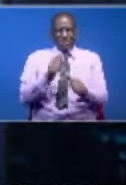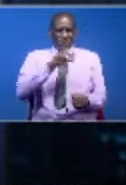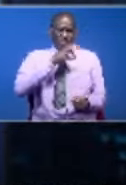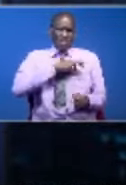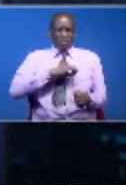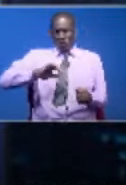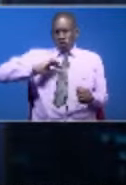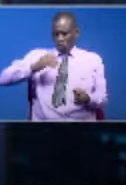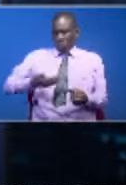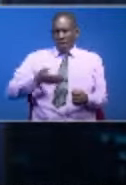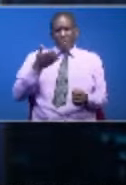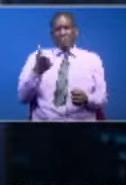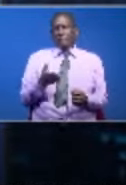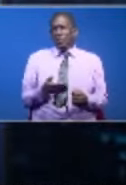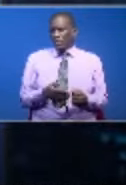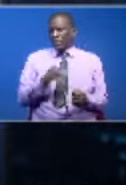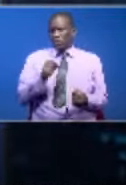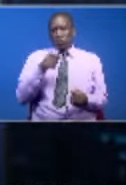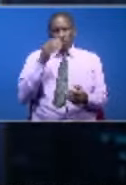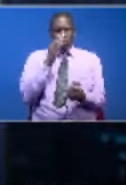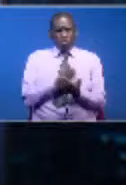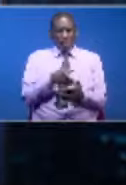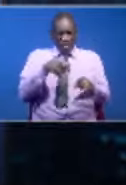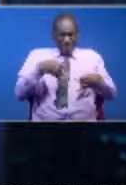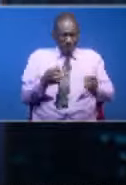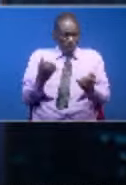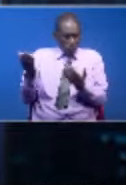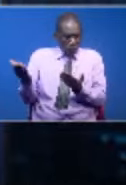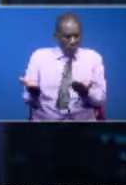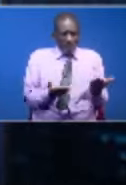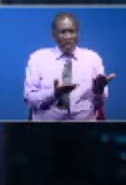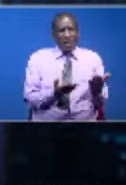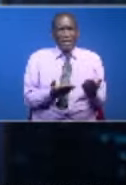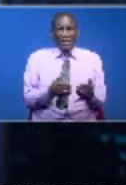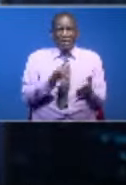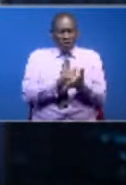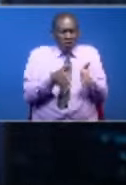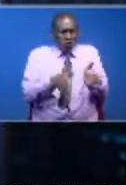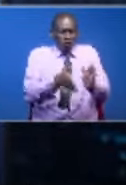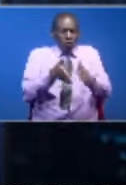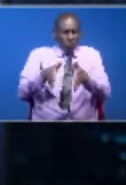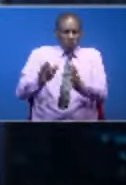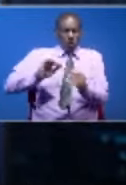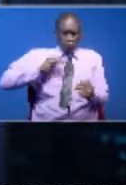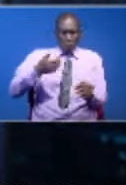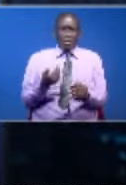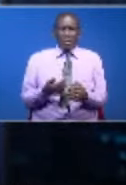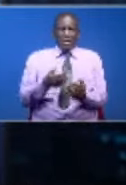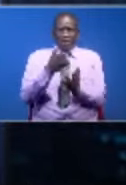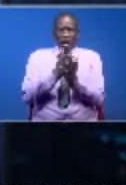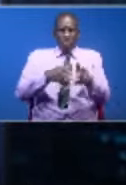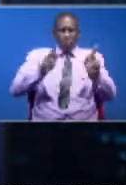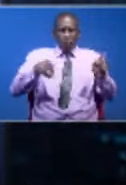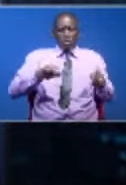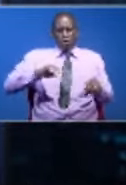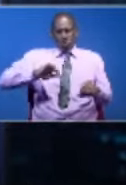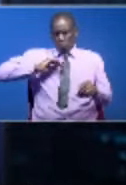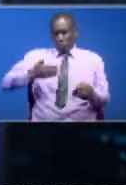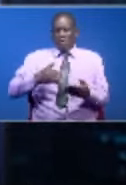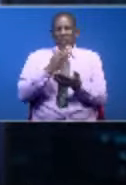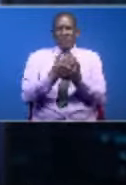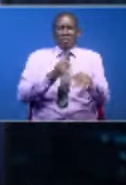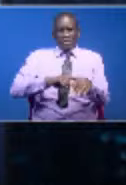women. So it's really to bring forward that opportunity. Half the population is women, and sometimes they